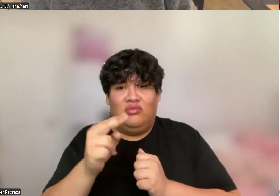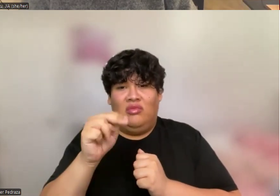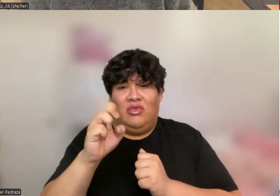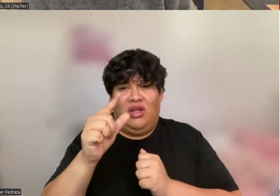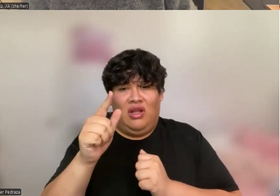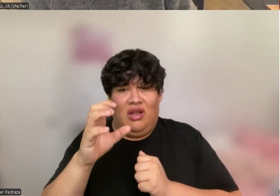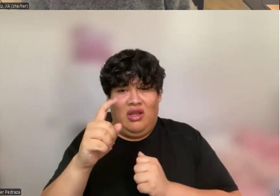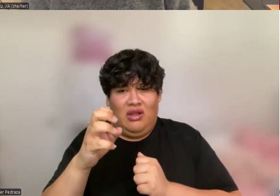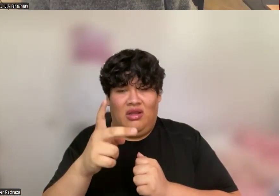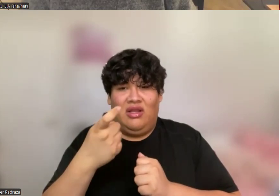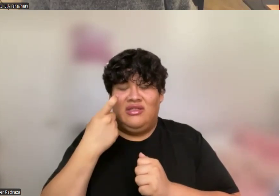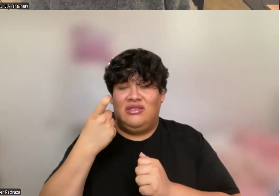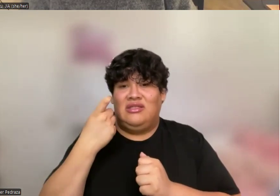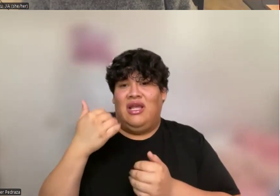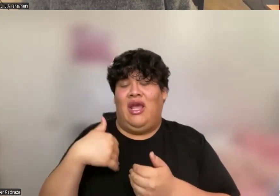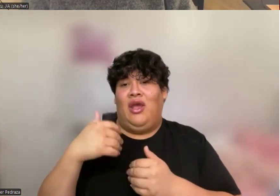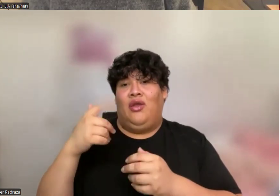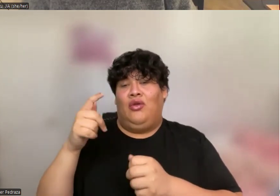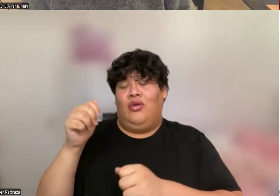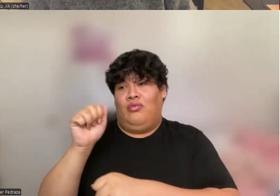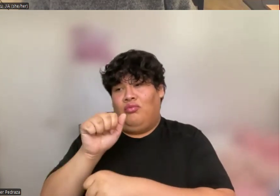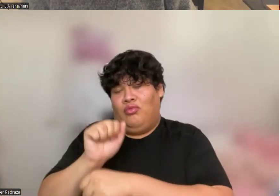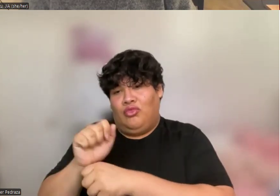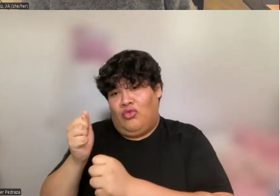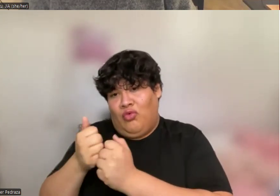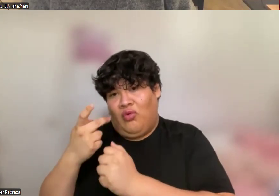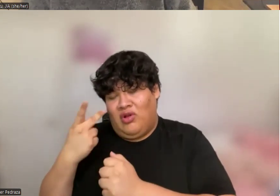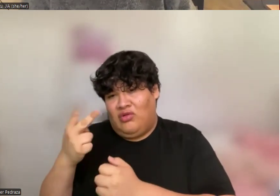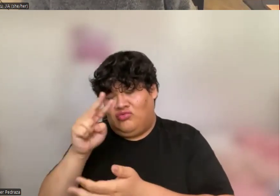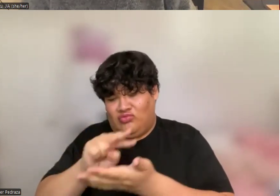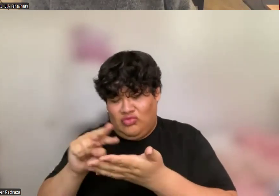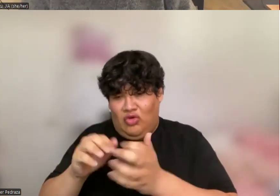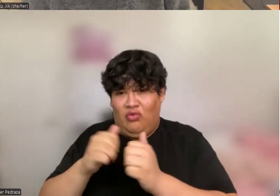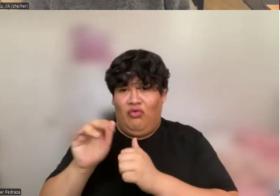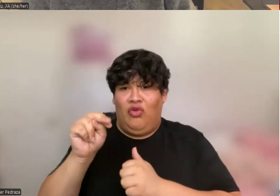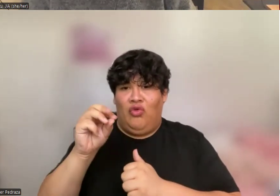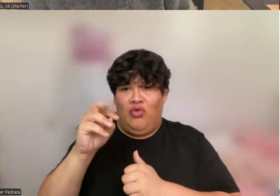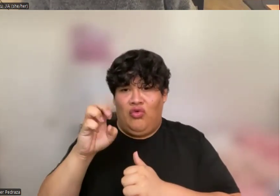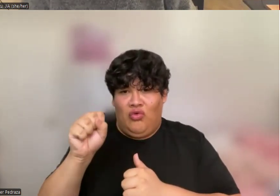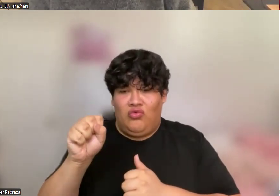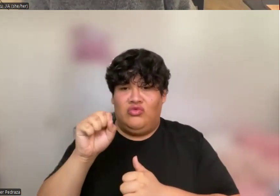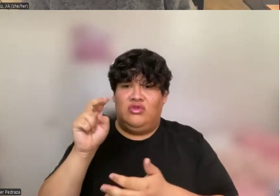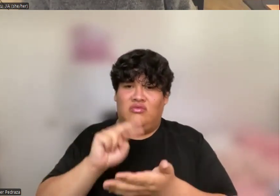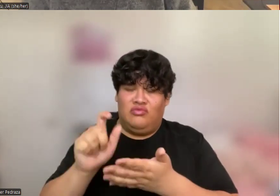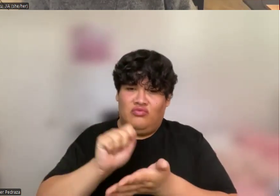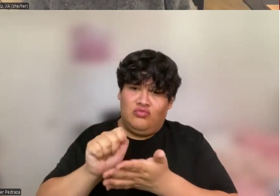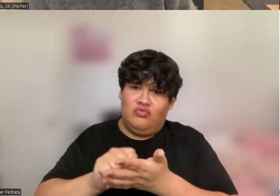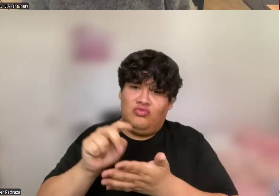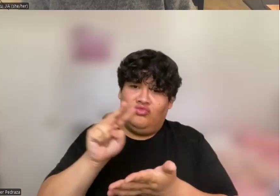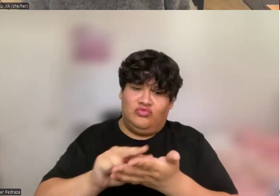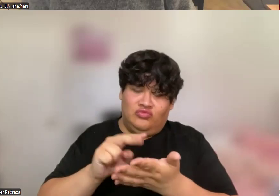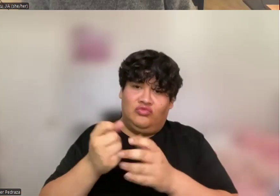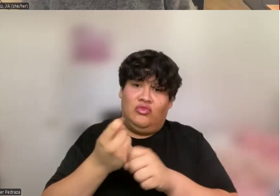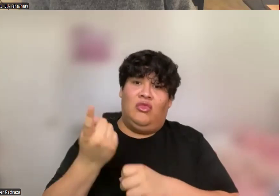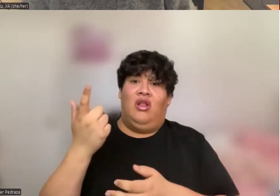recently had a patient hospitalized, and when I look back on all my notes literally for the past year are